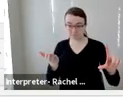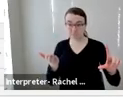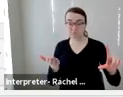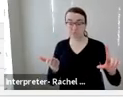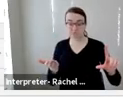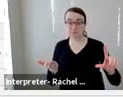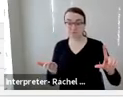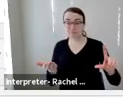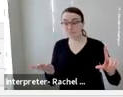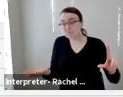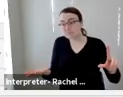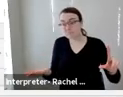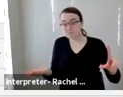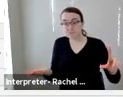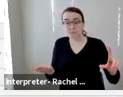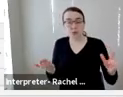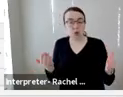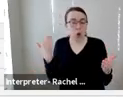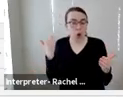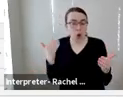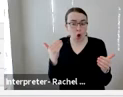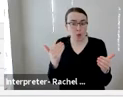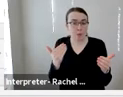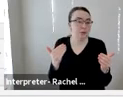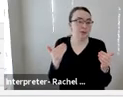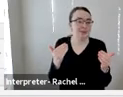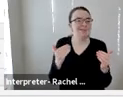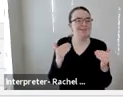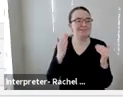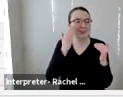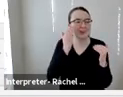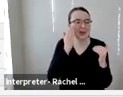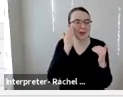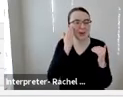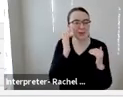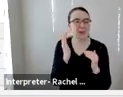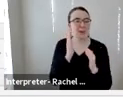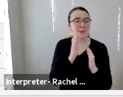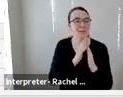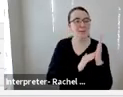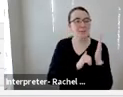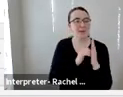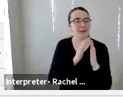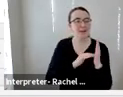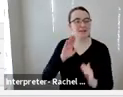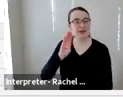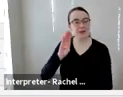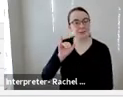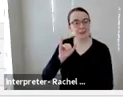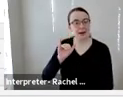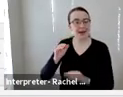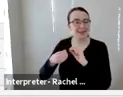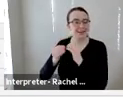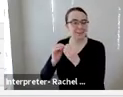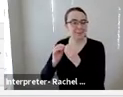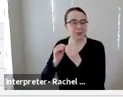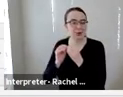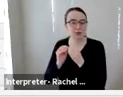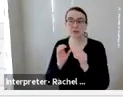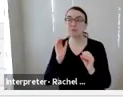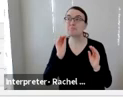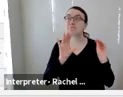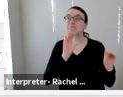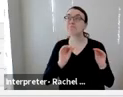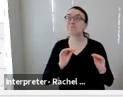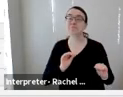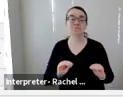literally almost paint by numbers, is really where I'm at right now. All I did was block in the